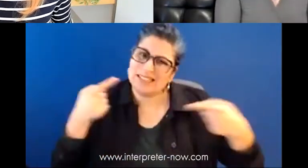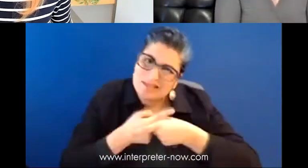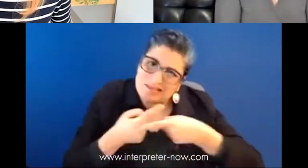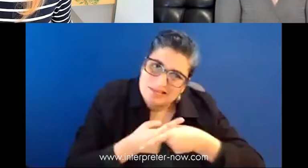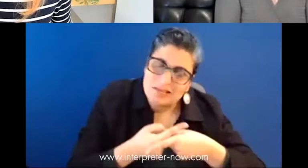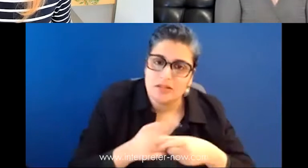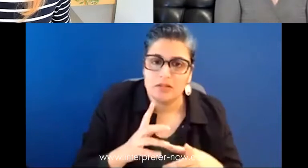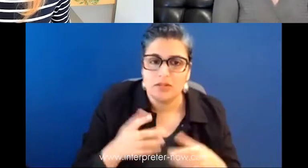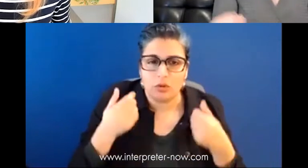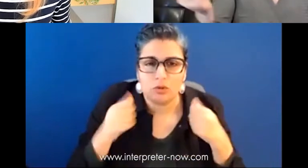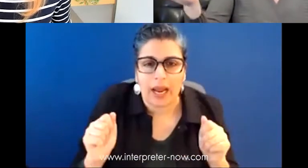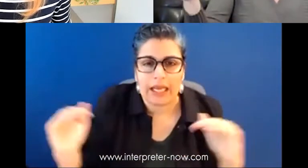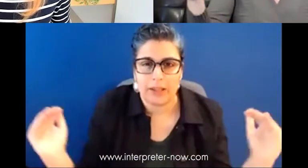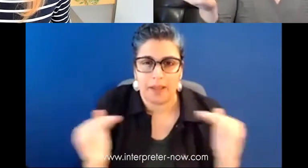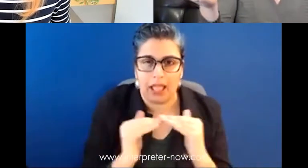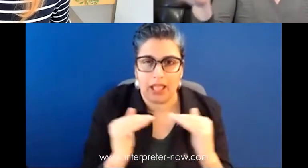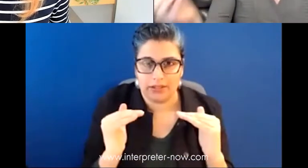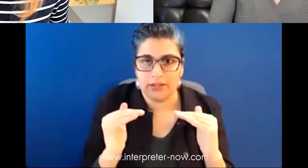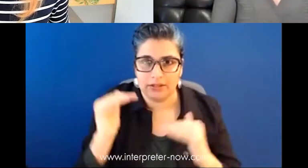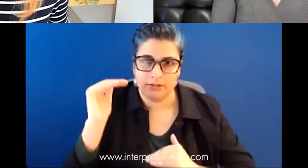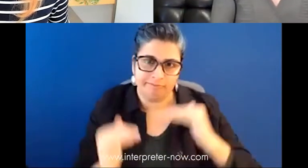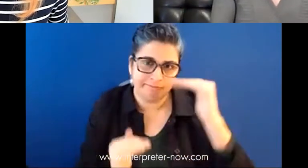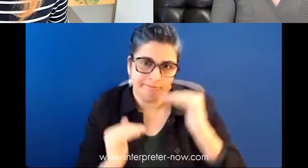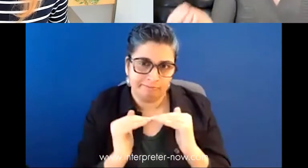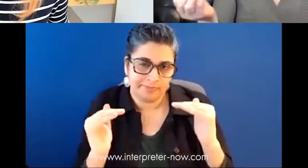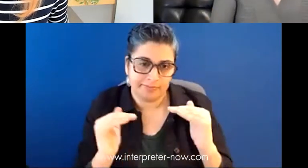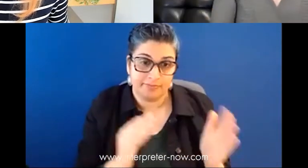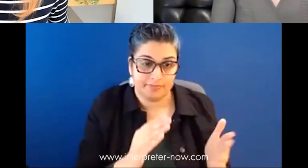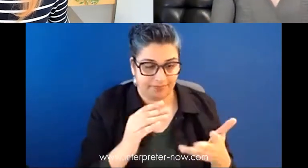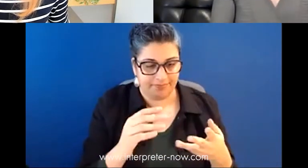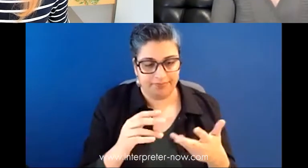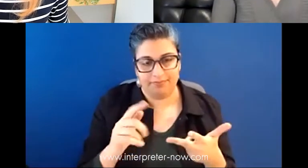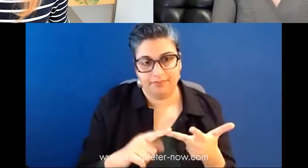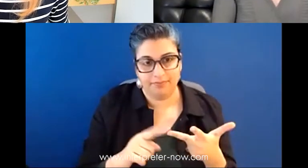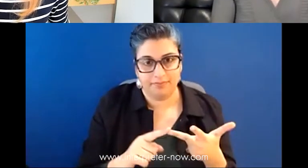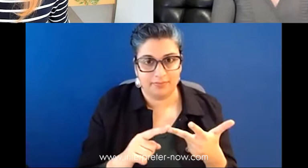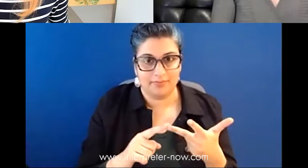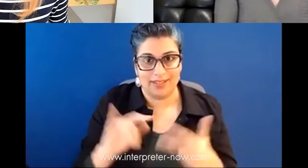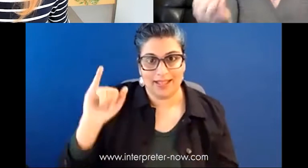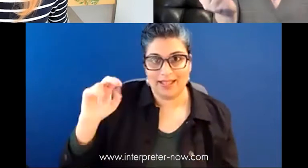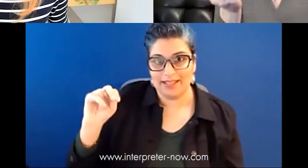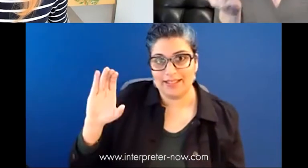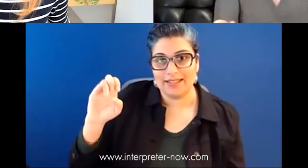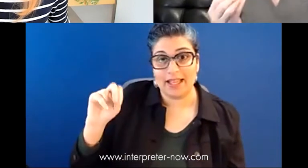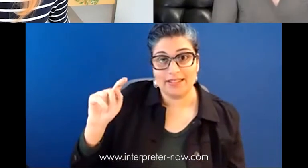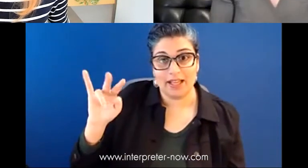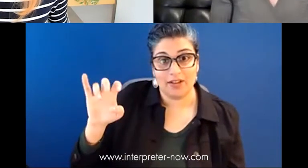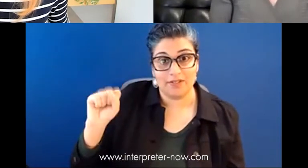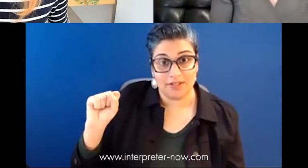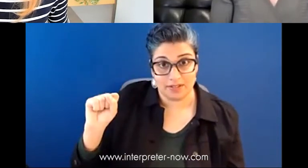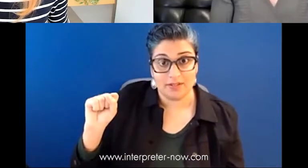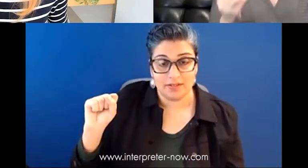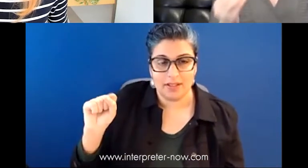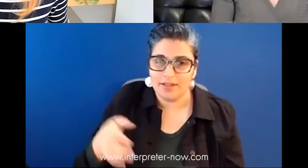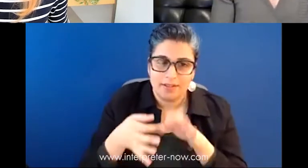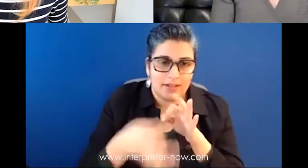explicitly trying to balance them out. And then lastly, think about how you incentivize things. Even that simple little